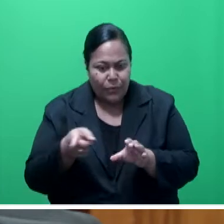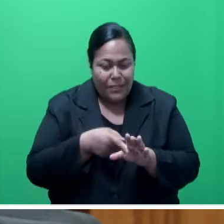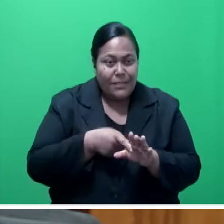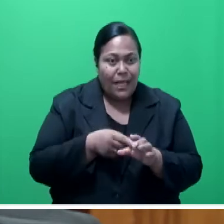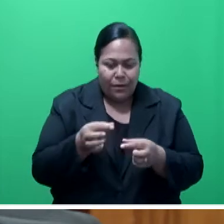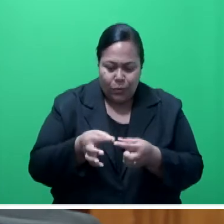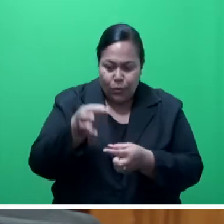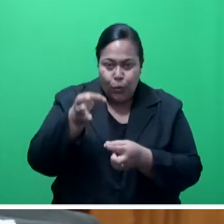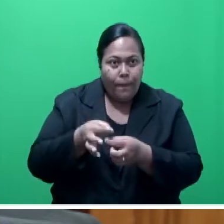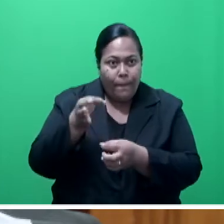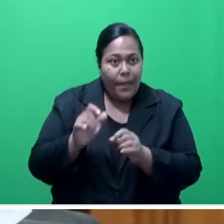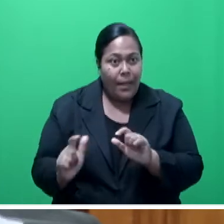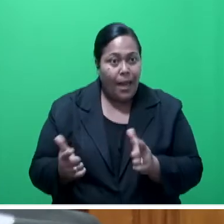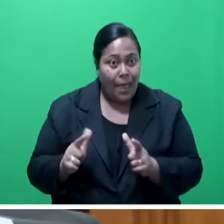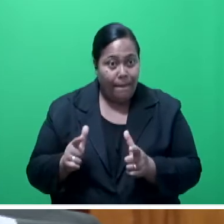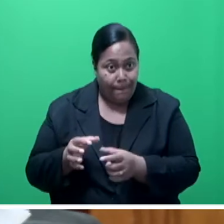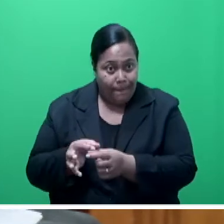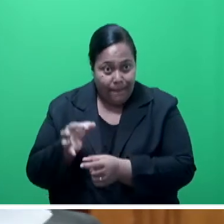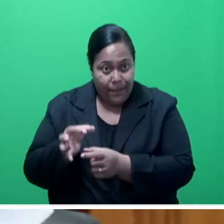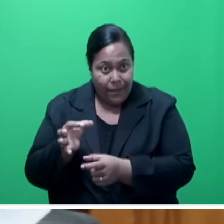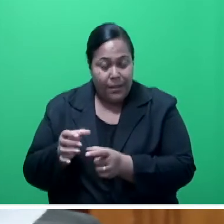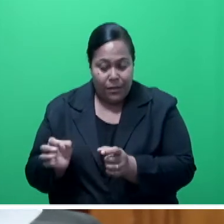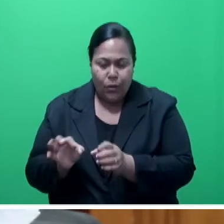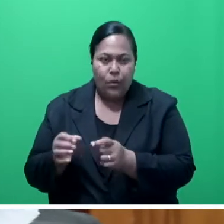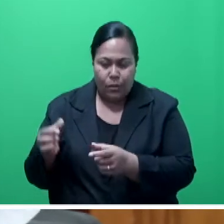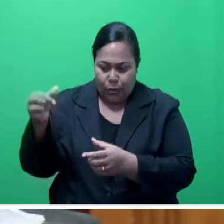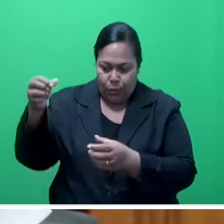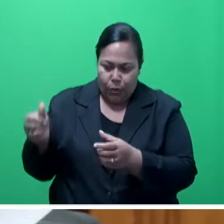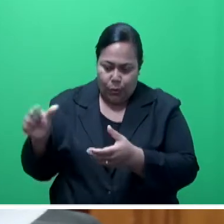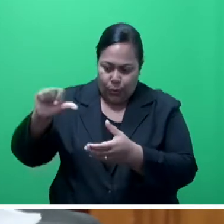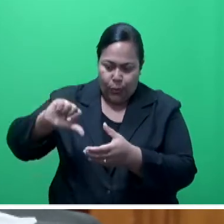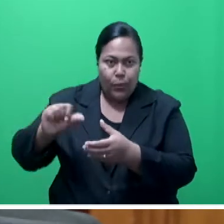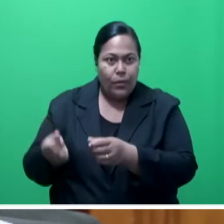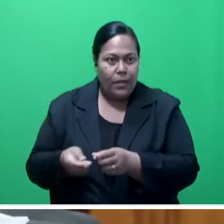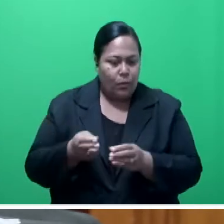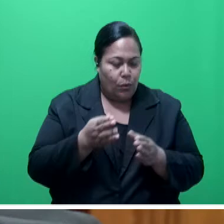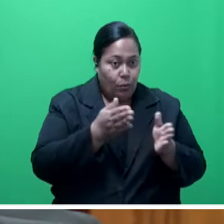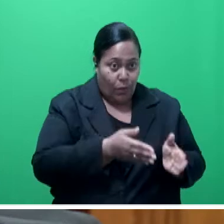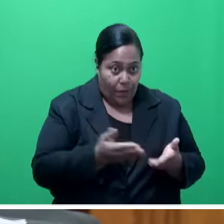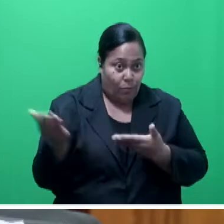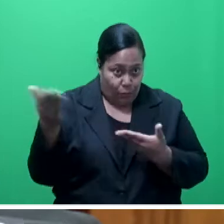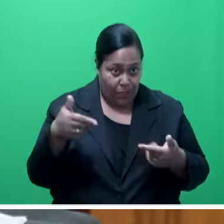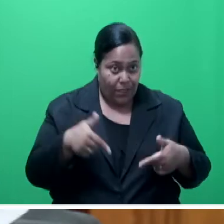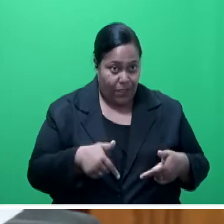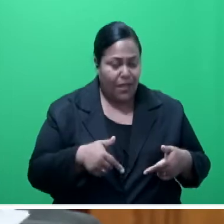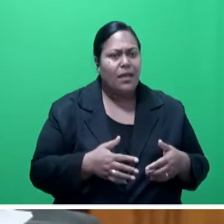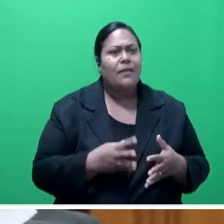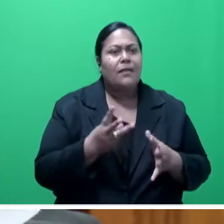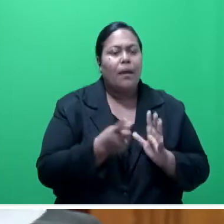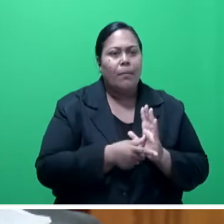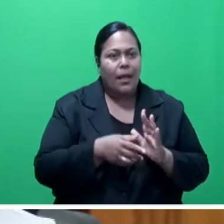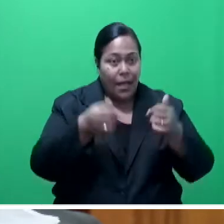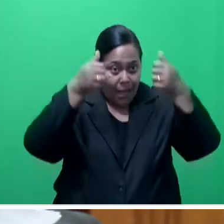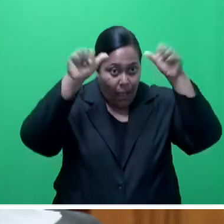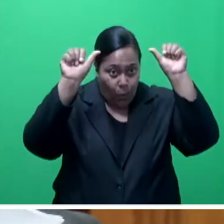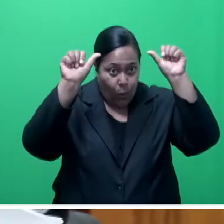you bring it down, and then you plant it in the receiver, in this case, cows, and when the cow